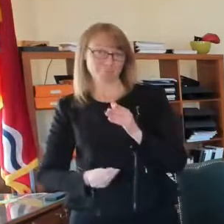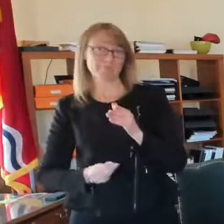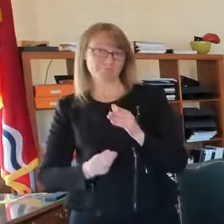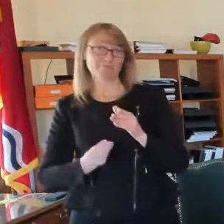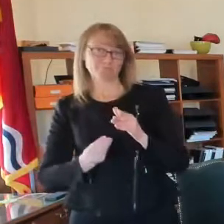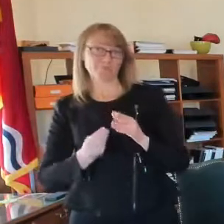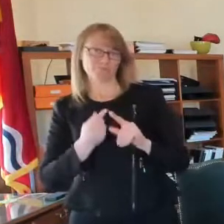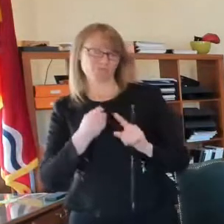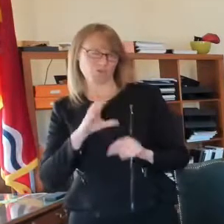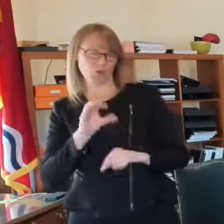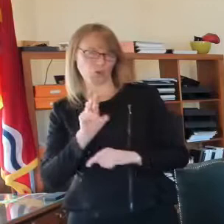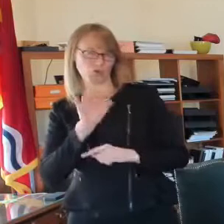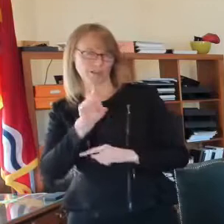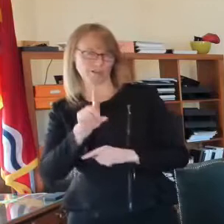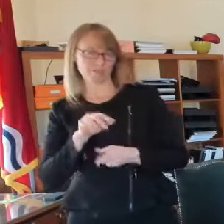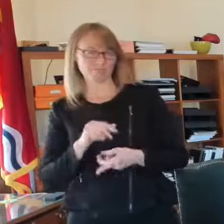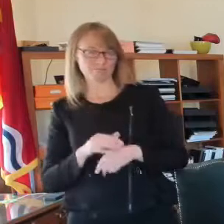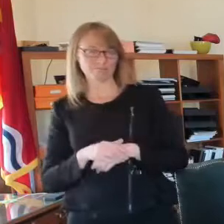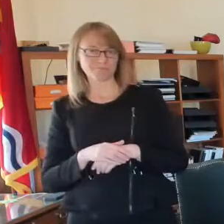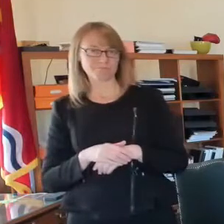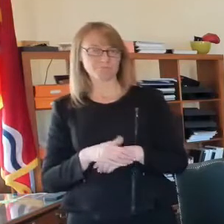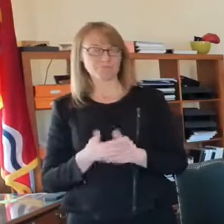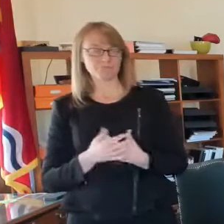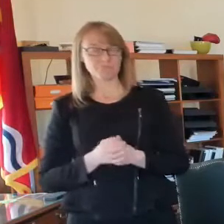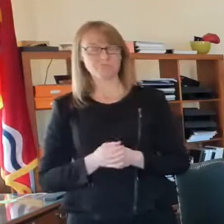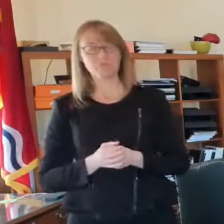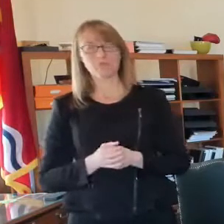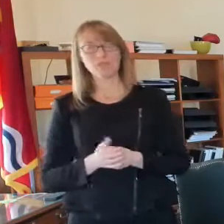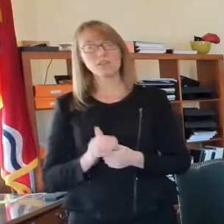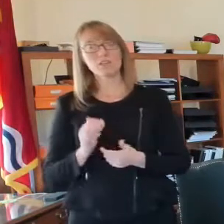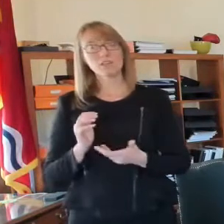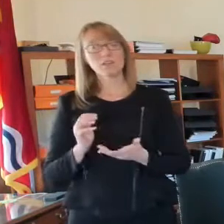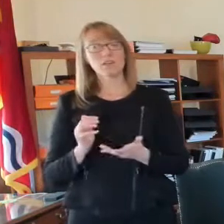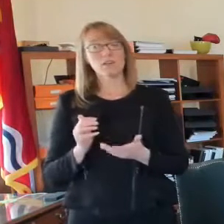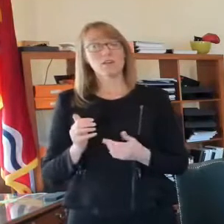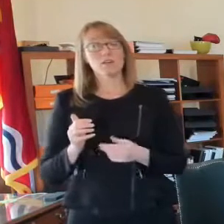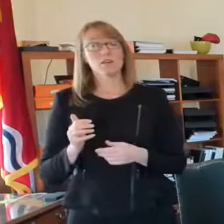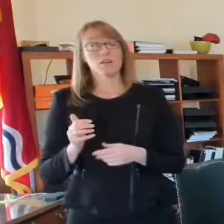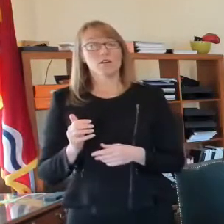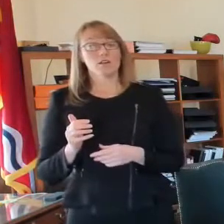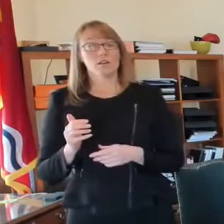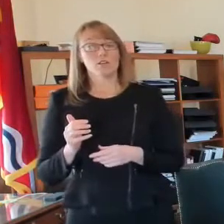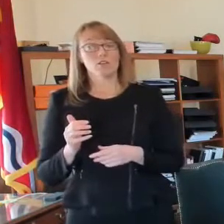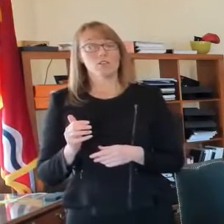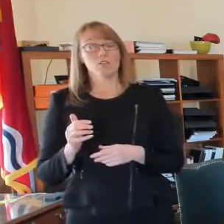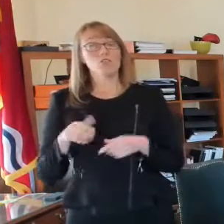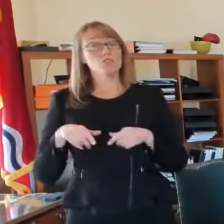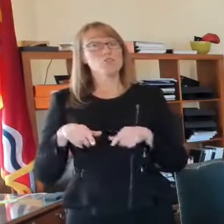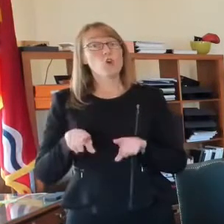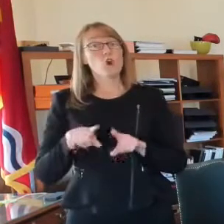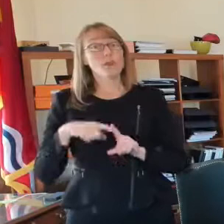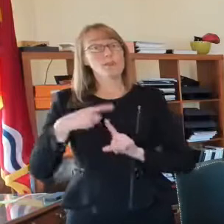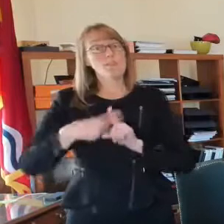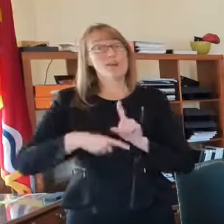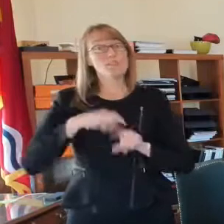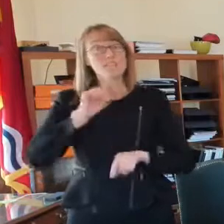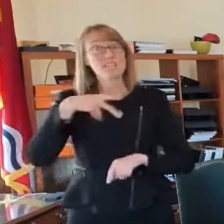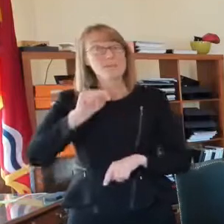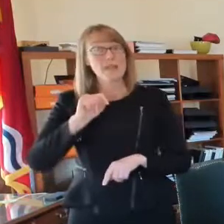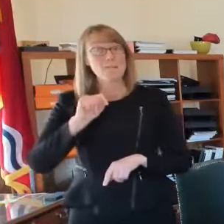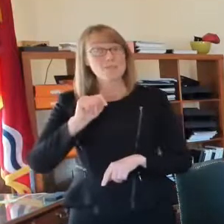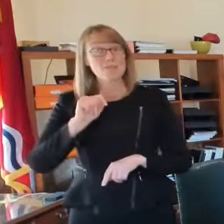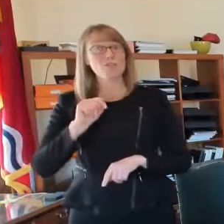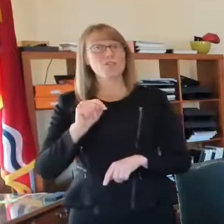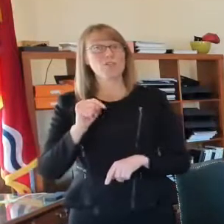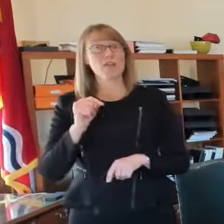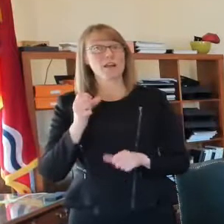COVID. So our numbers are better. We were as low as 12 during the month of September from